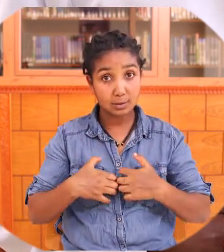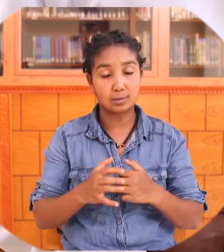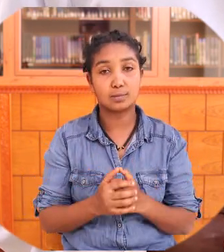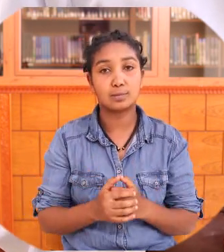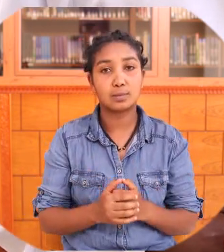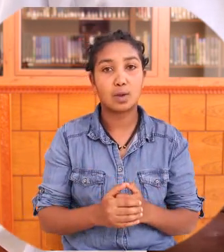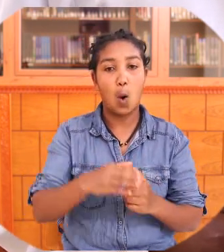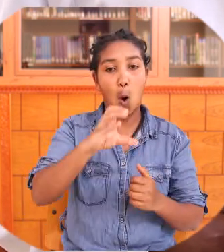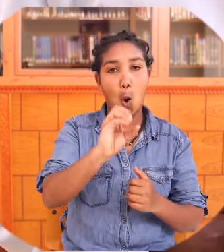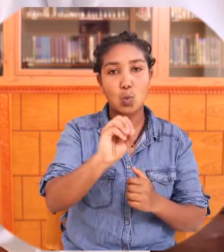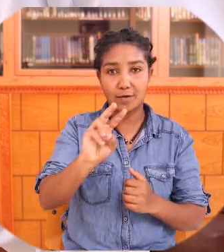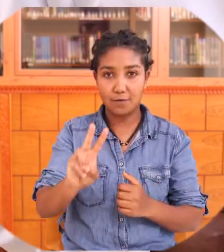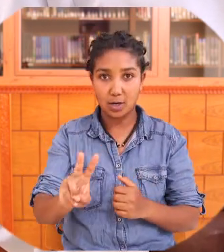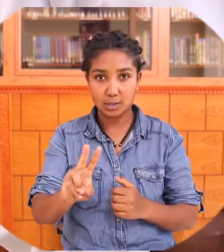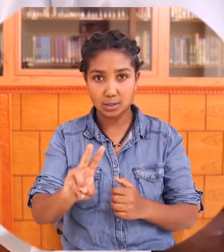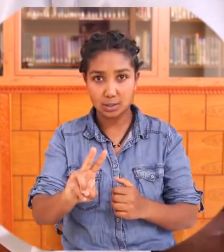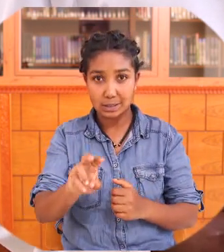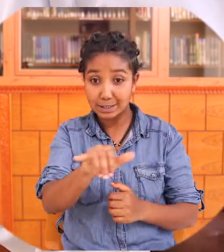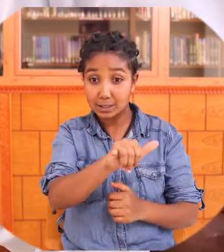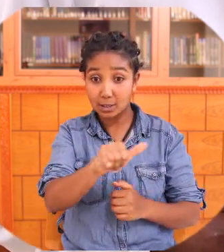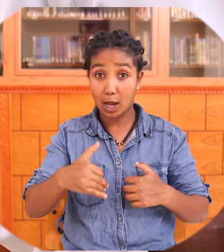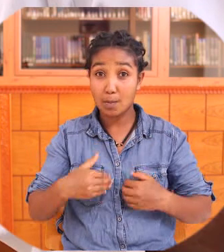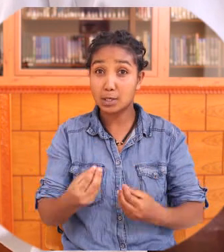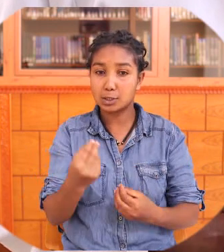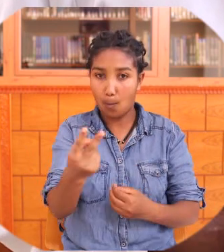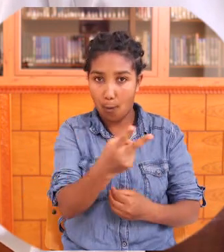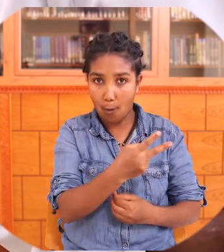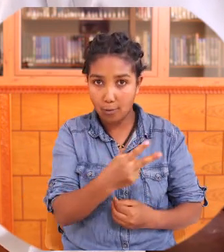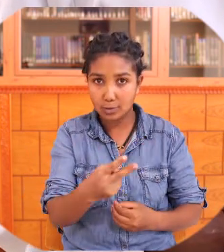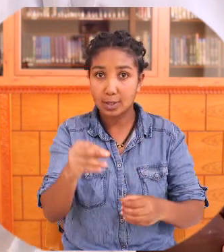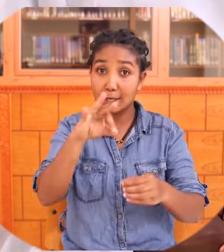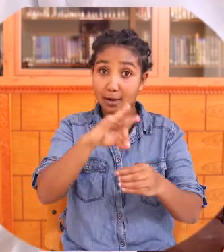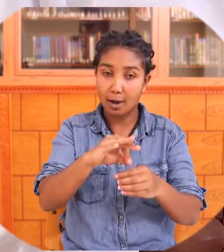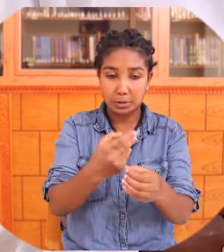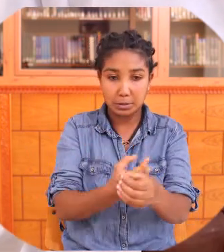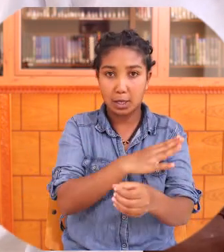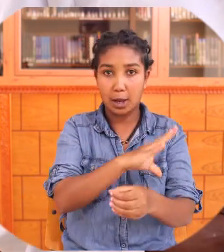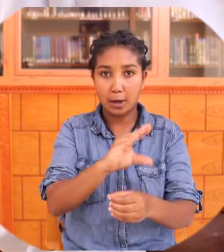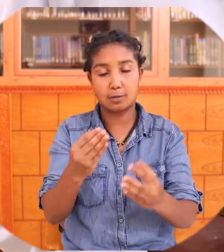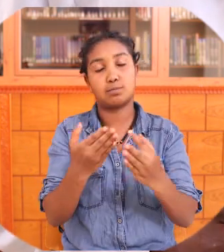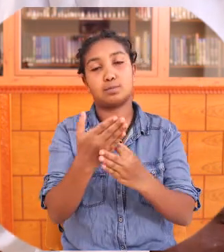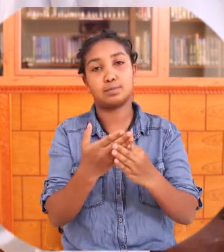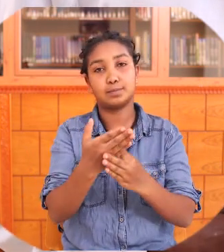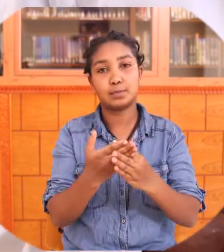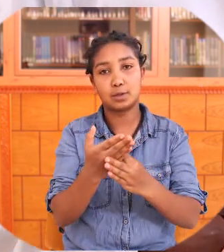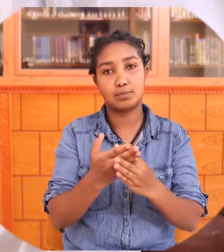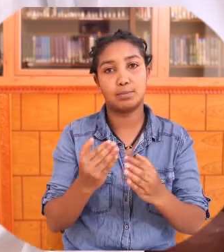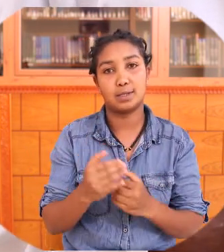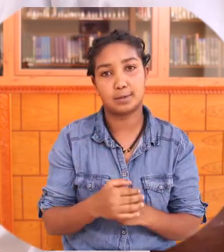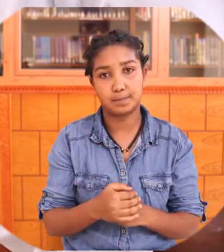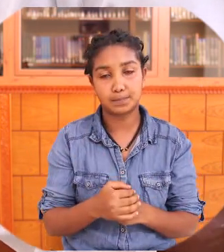are omnivorous. So such animals eat both grass materials or plant materials